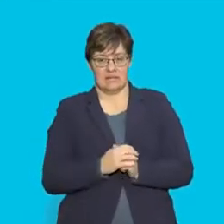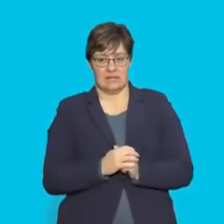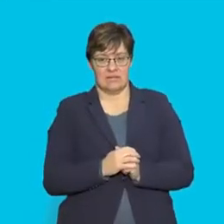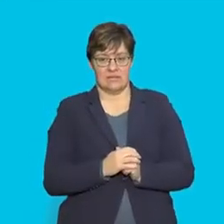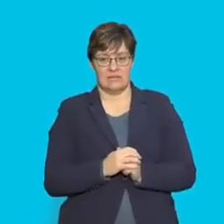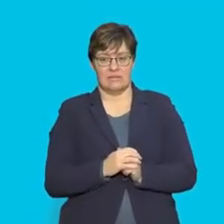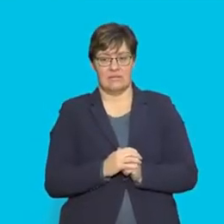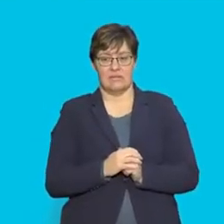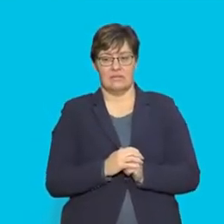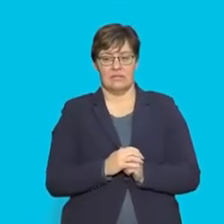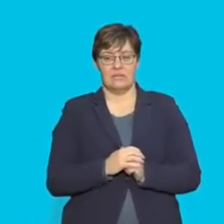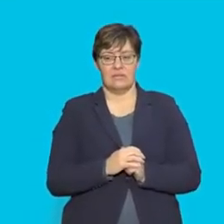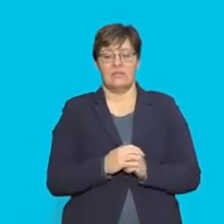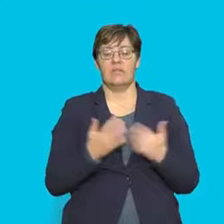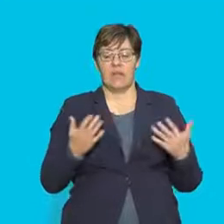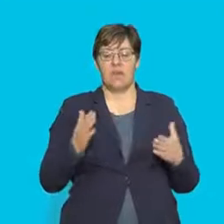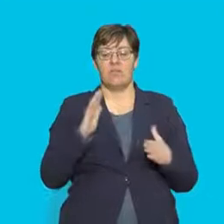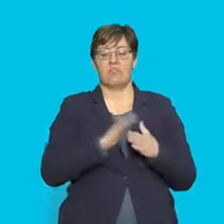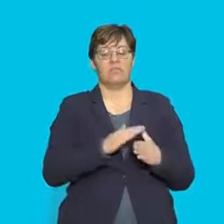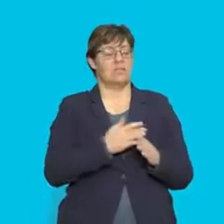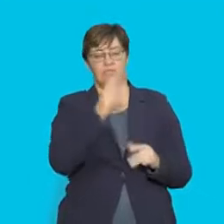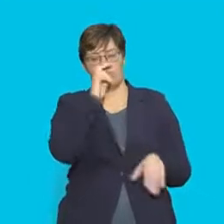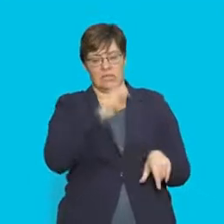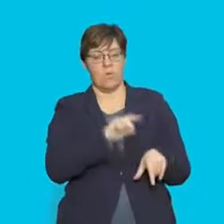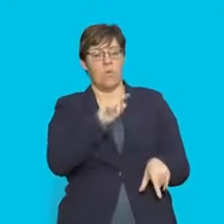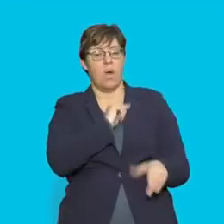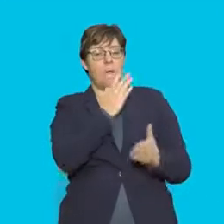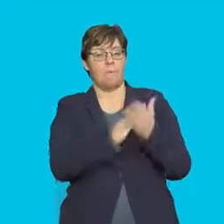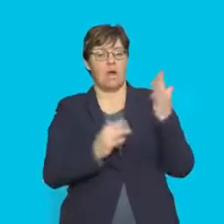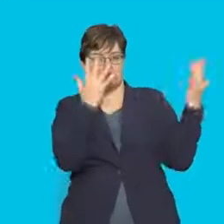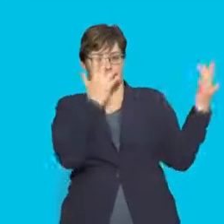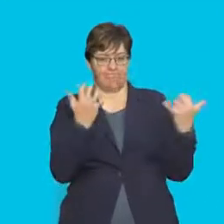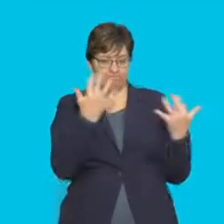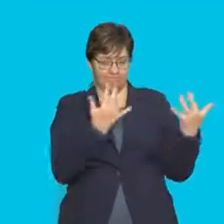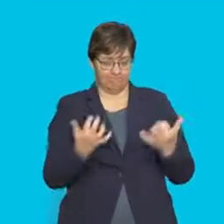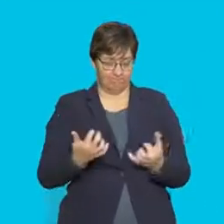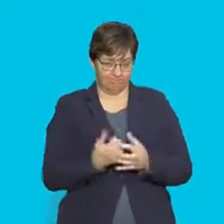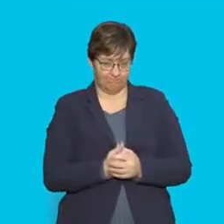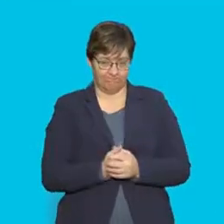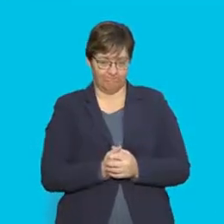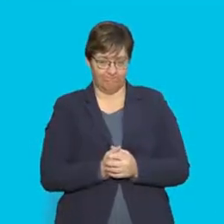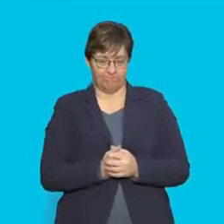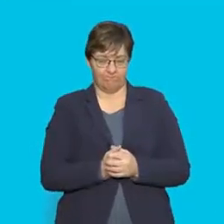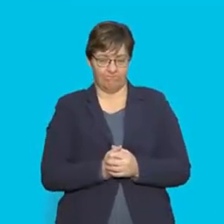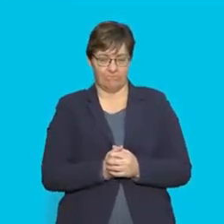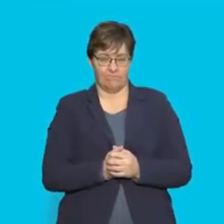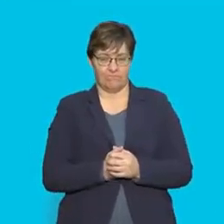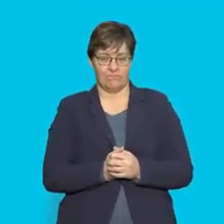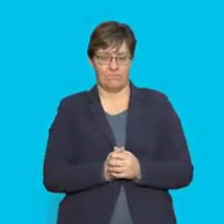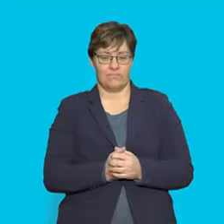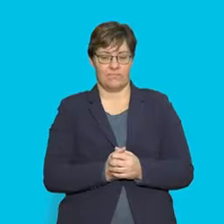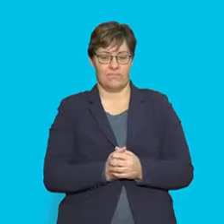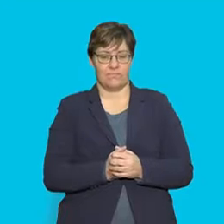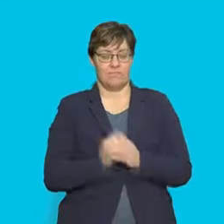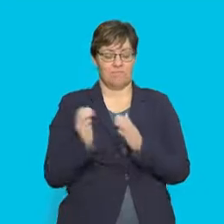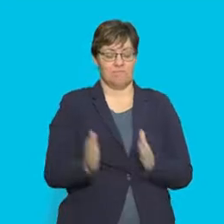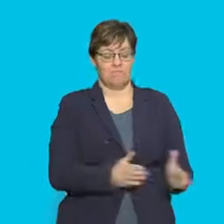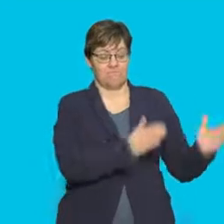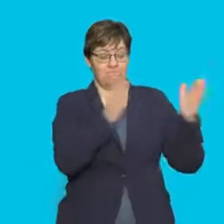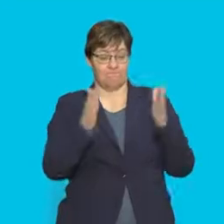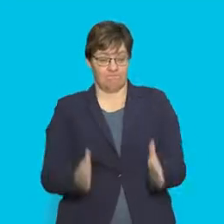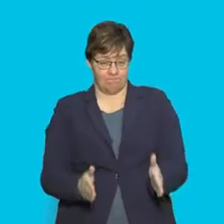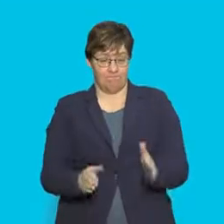right? And you wouldn't really need a reason for that because it's part of the reasoning that we were talking about.